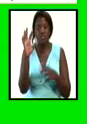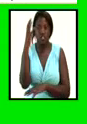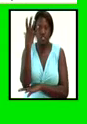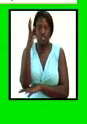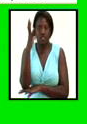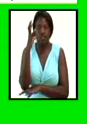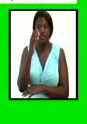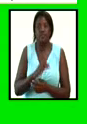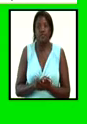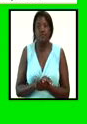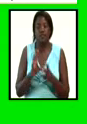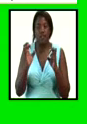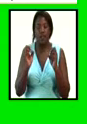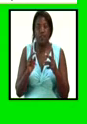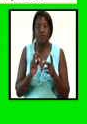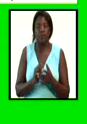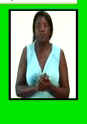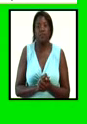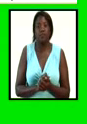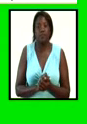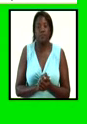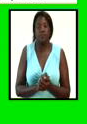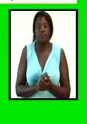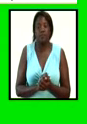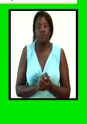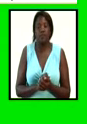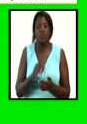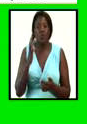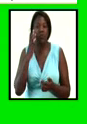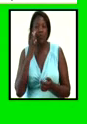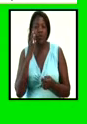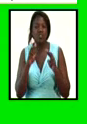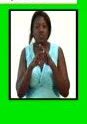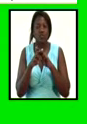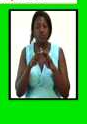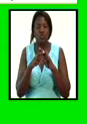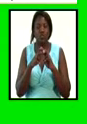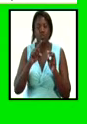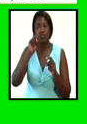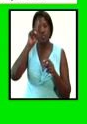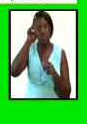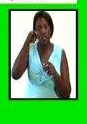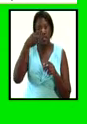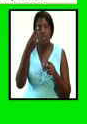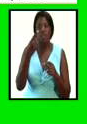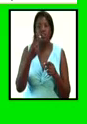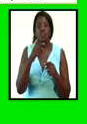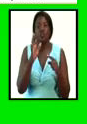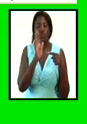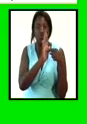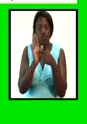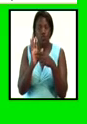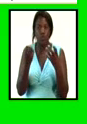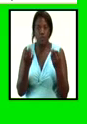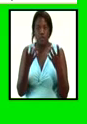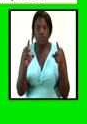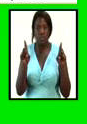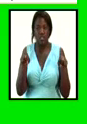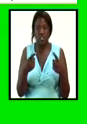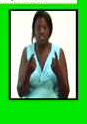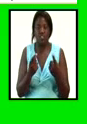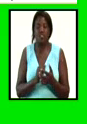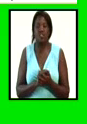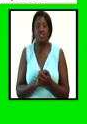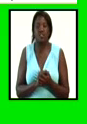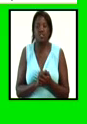trees. All right. Then when do we use the apostrophe in plural? The